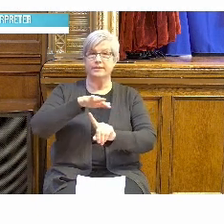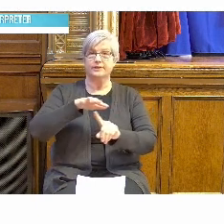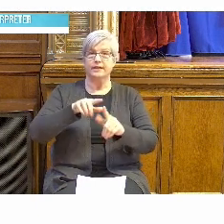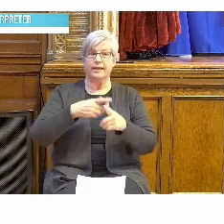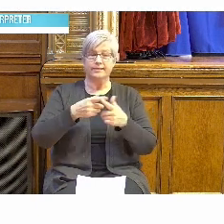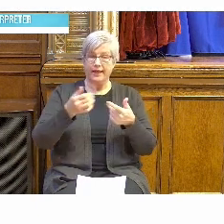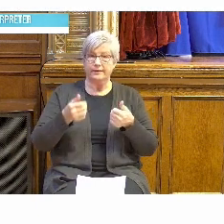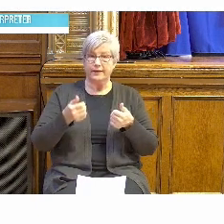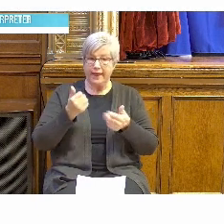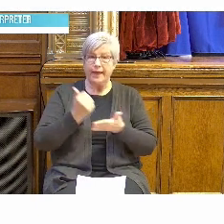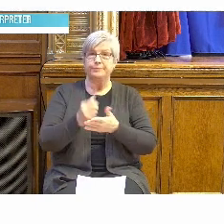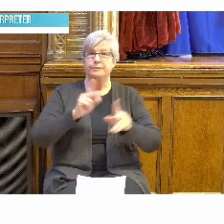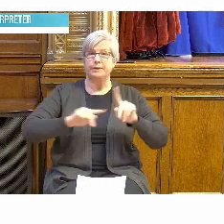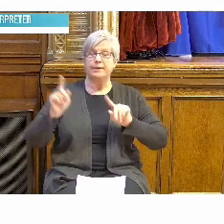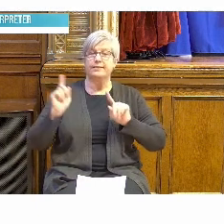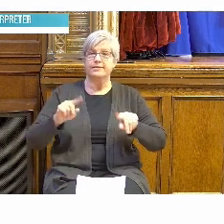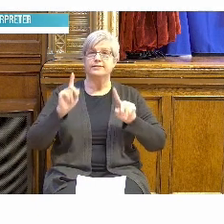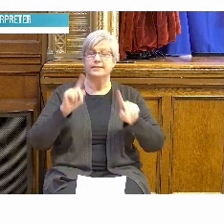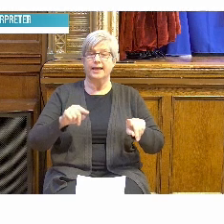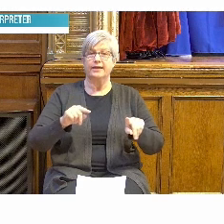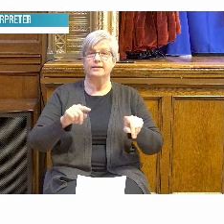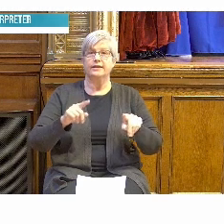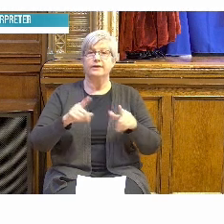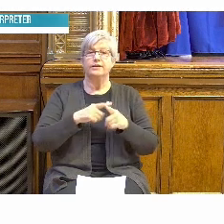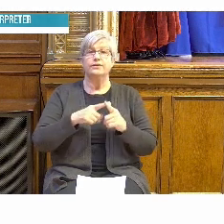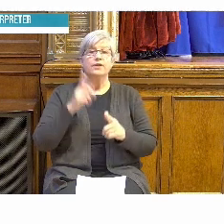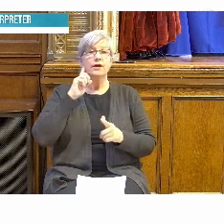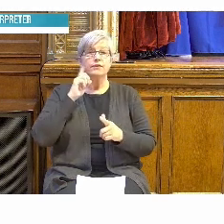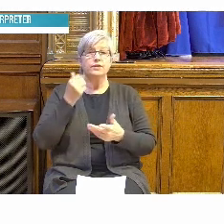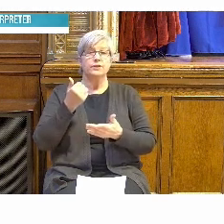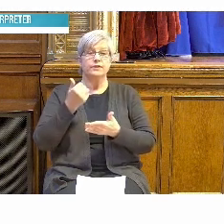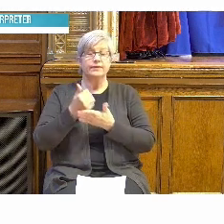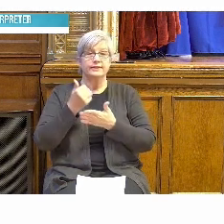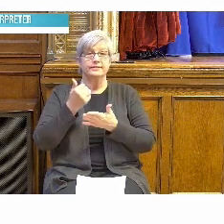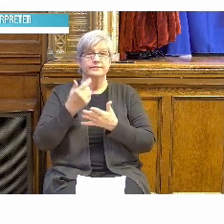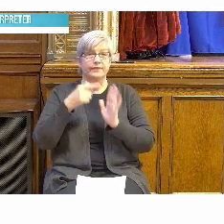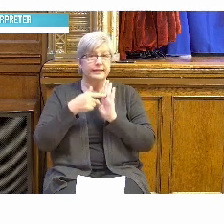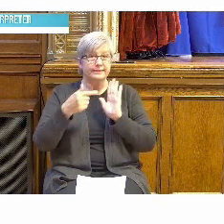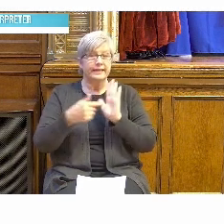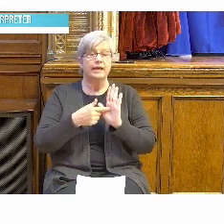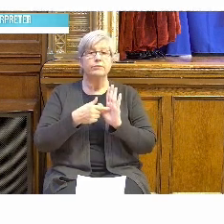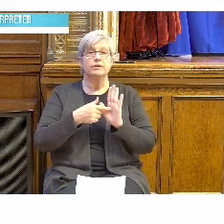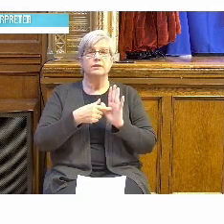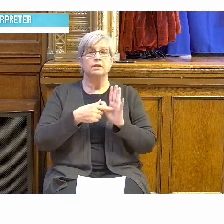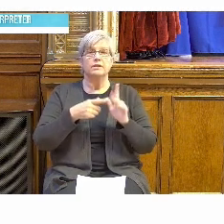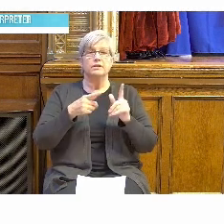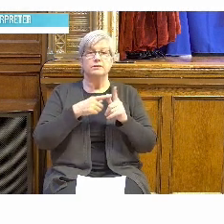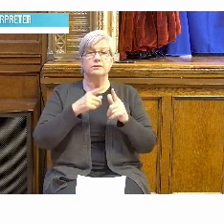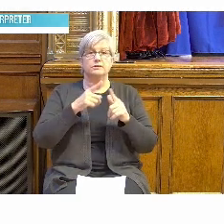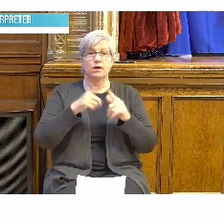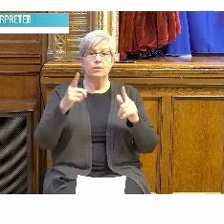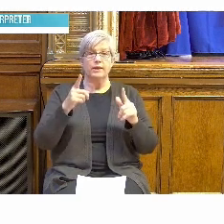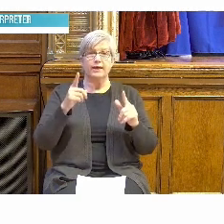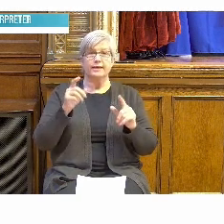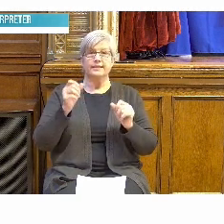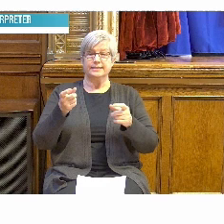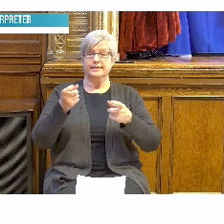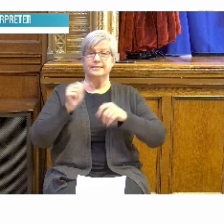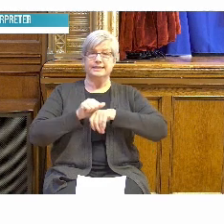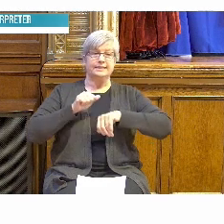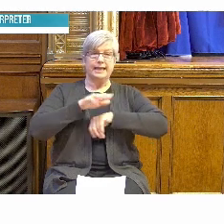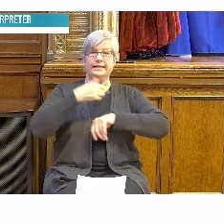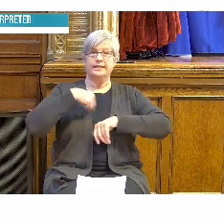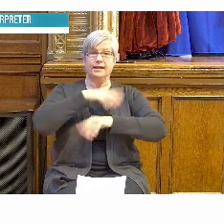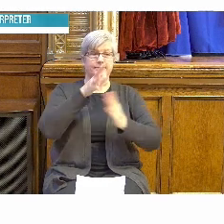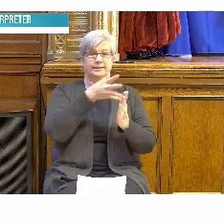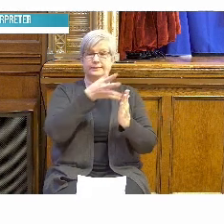by our executive director, I found to be extremely helpful, so I can predict what it is that I have to do. Early